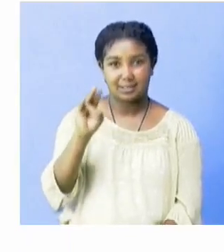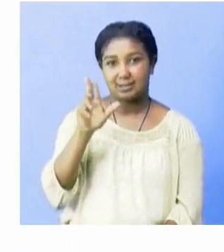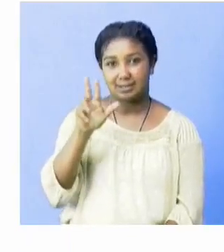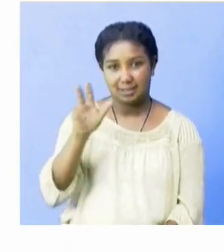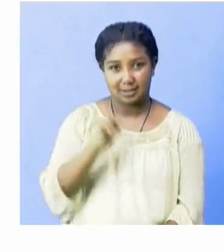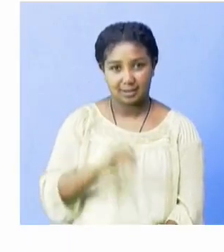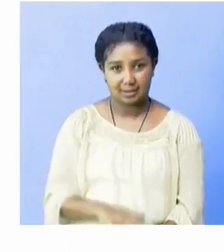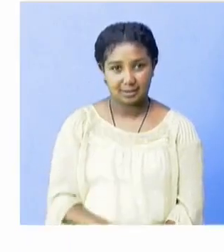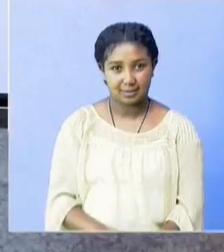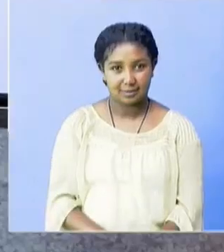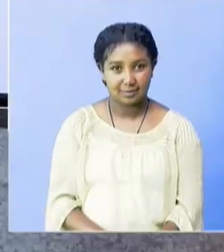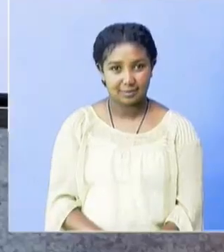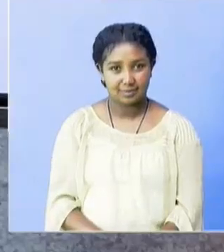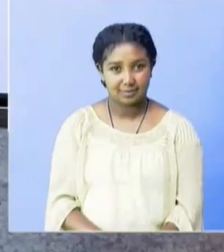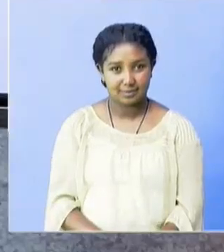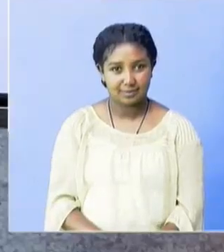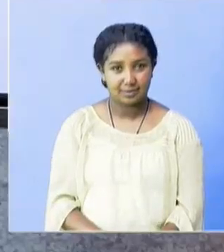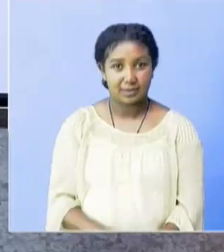1973.